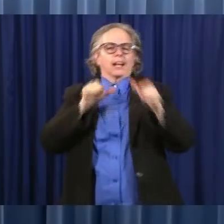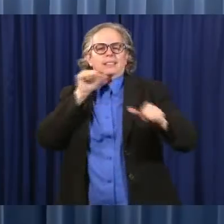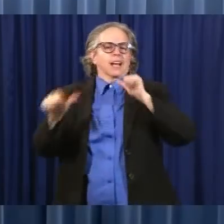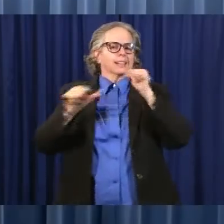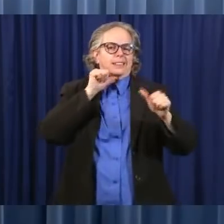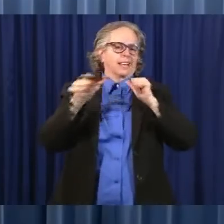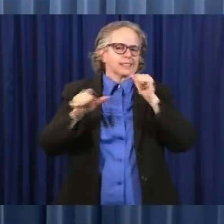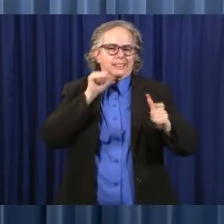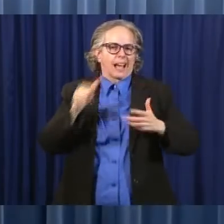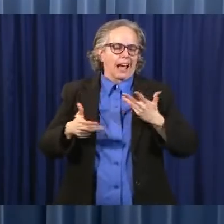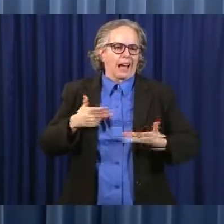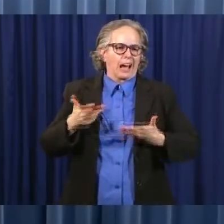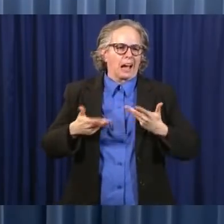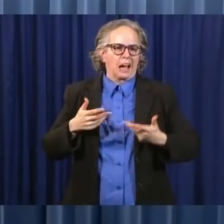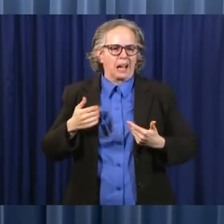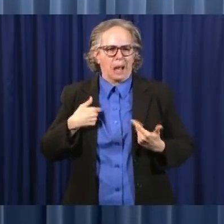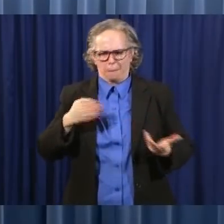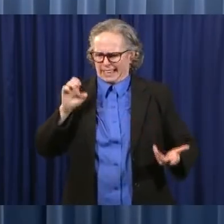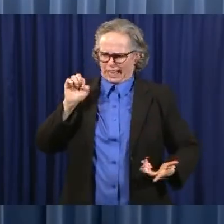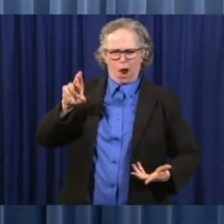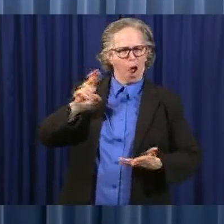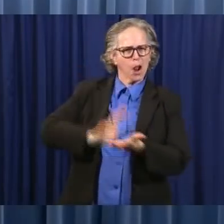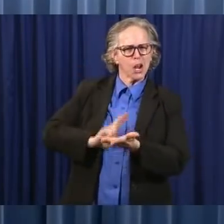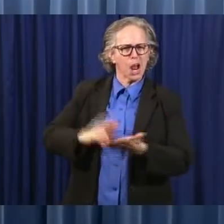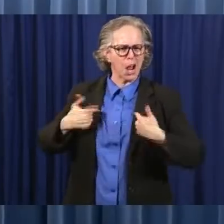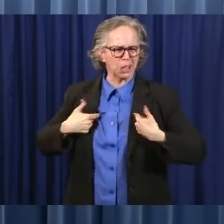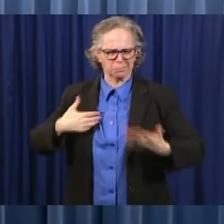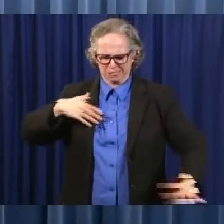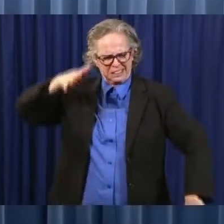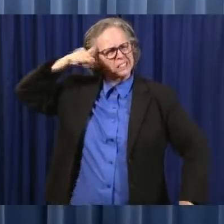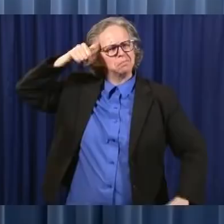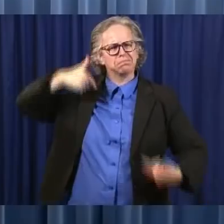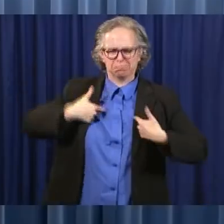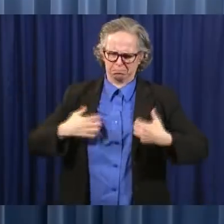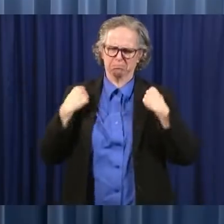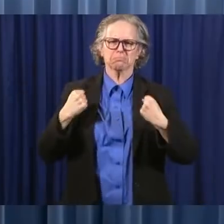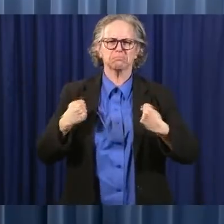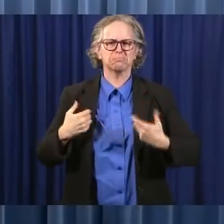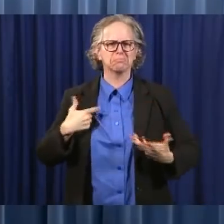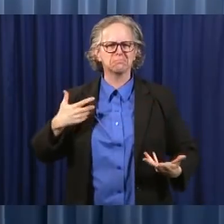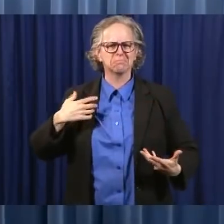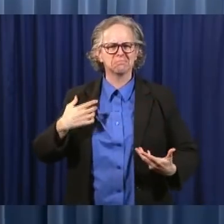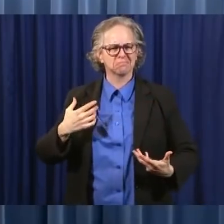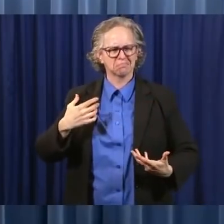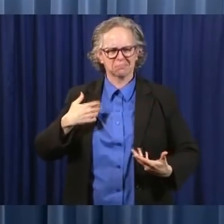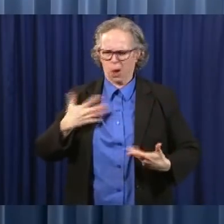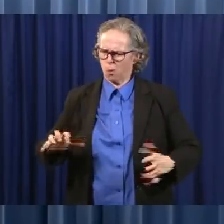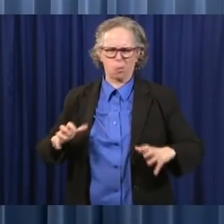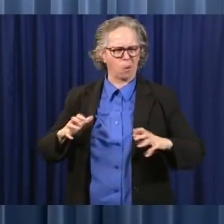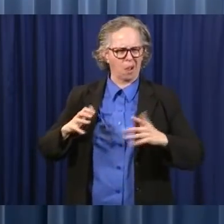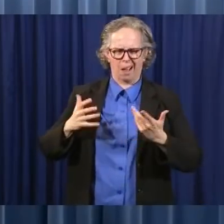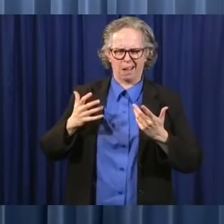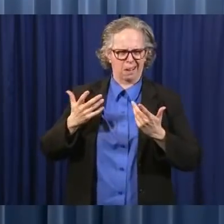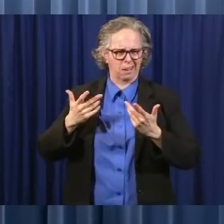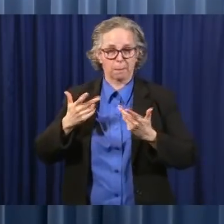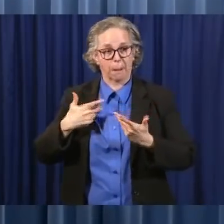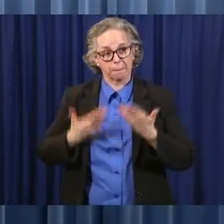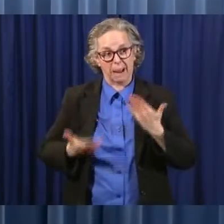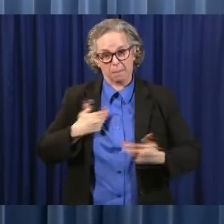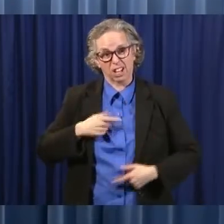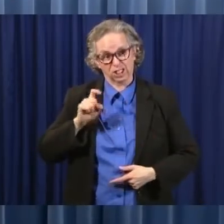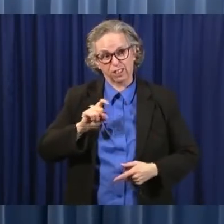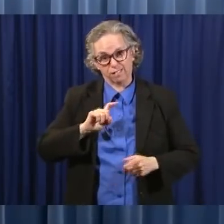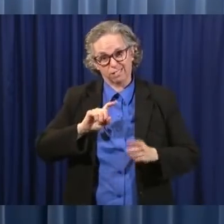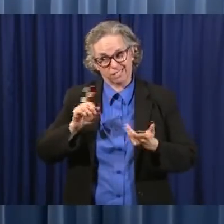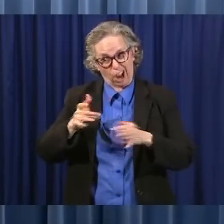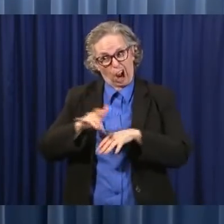being an ER nurse, I'm stubborn and should have probably went sooner to the hospital than I did, but I'm grateful for my wife who